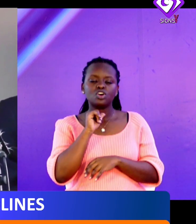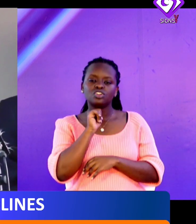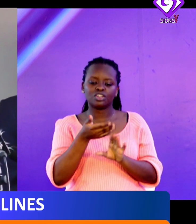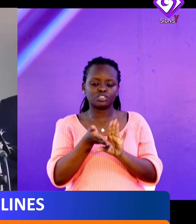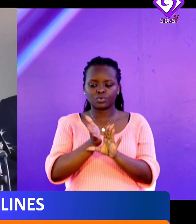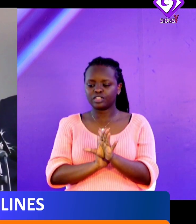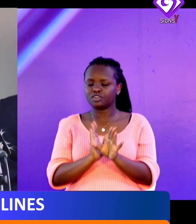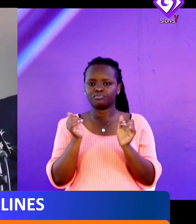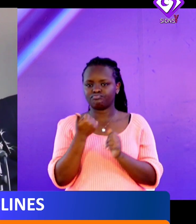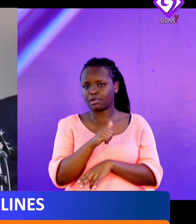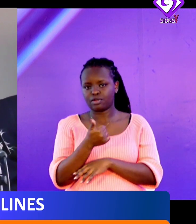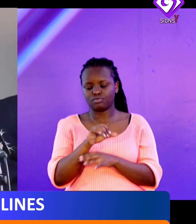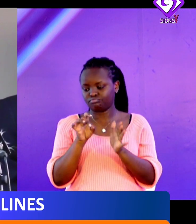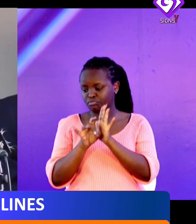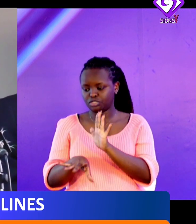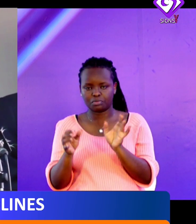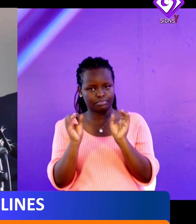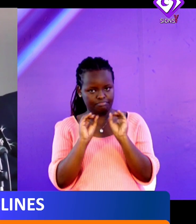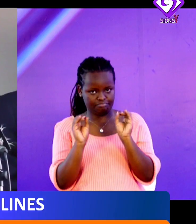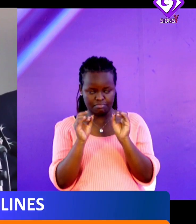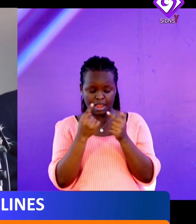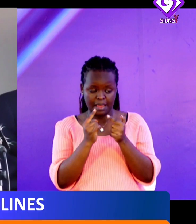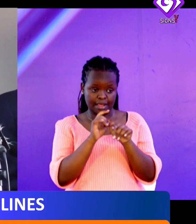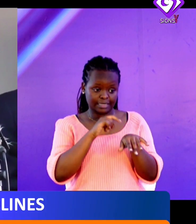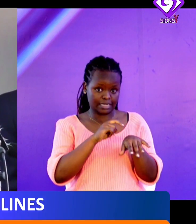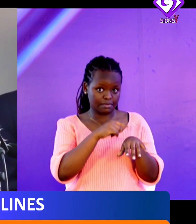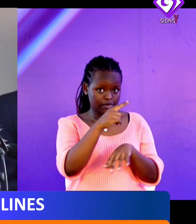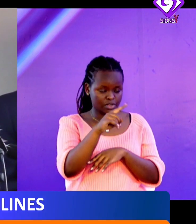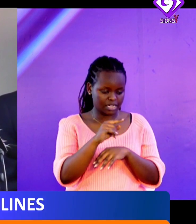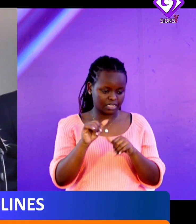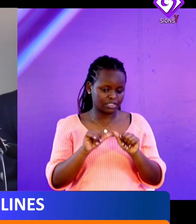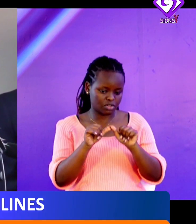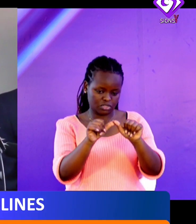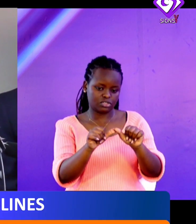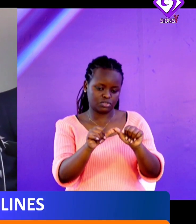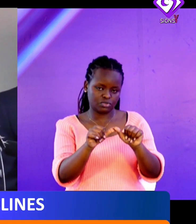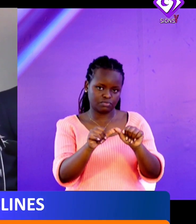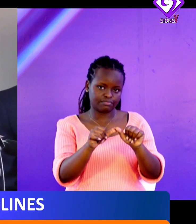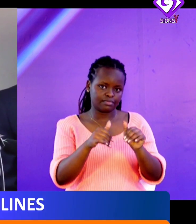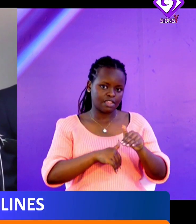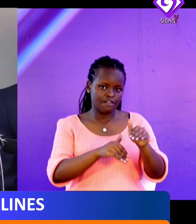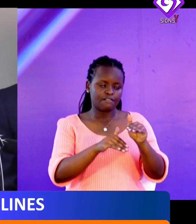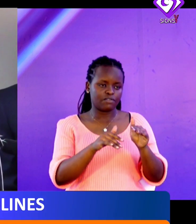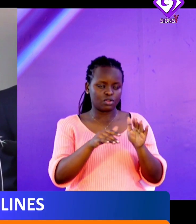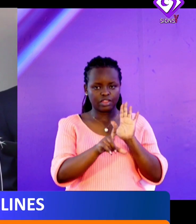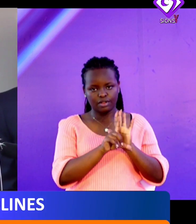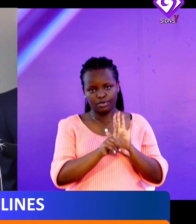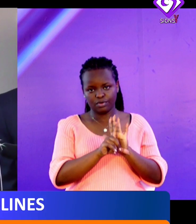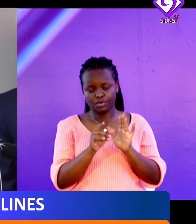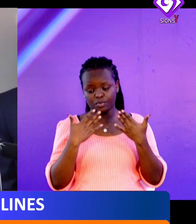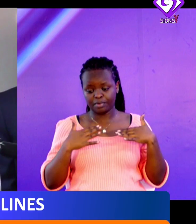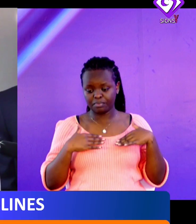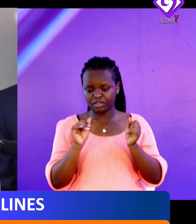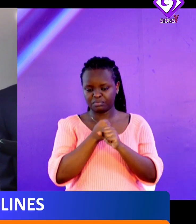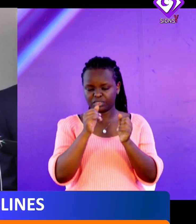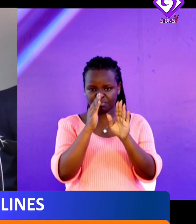have not been dropped. And at appropriate times, they will still come and follow the individual. So people cannot hide